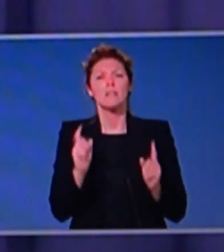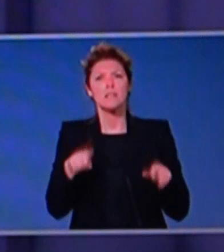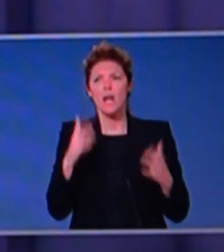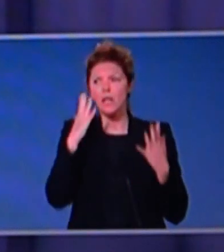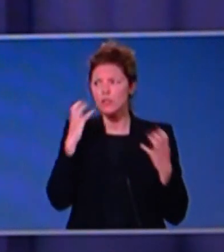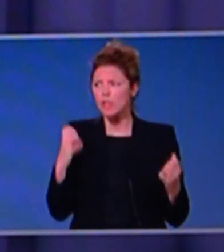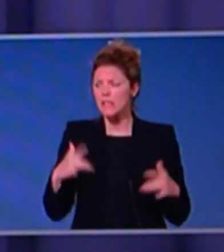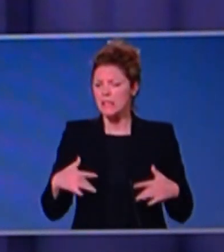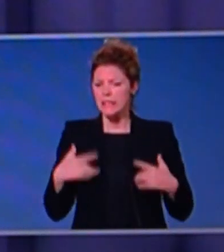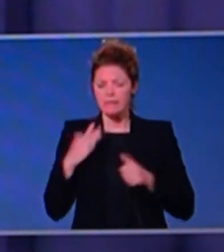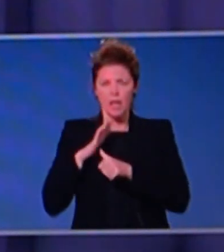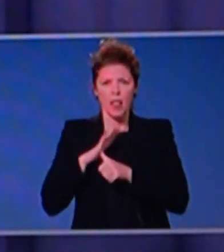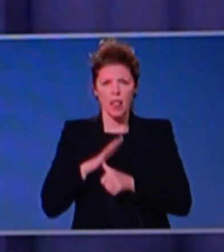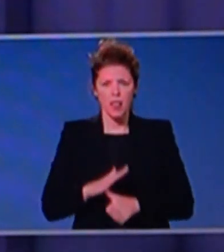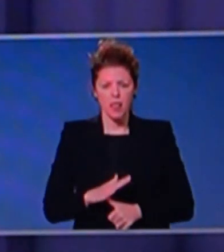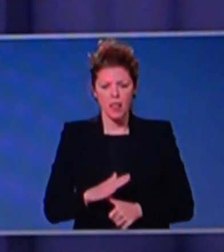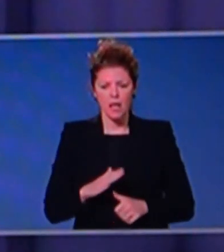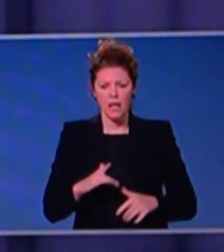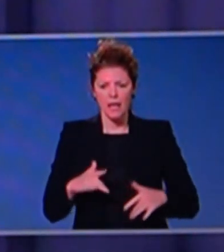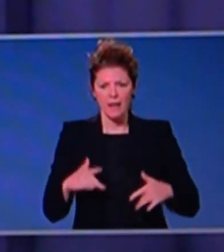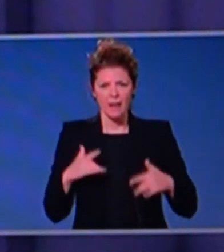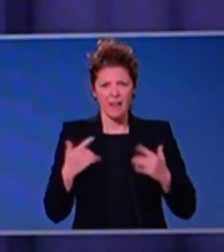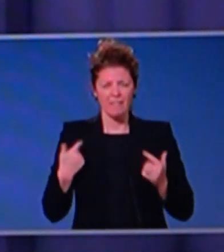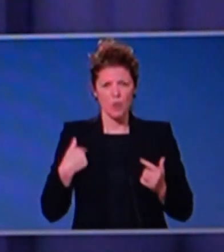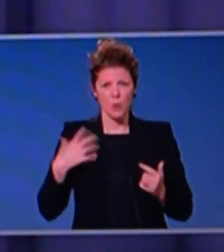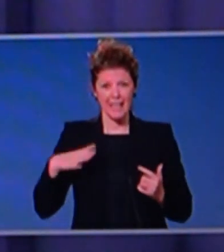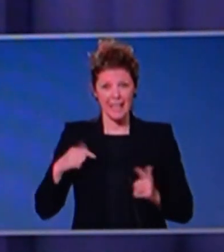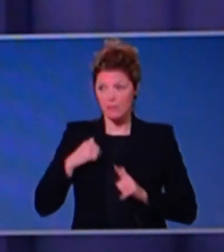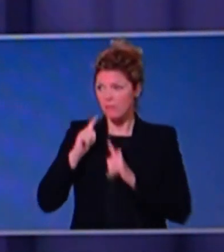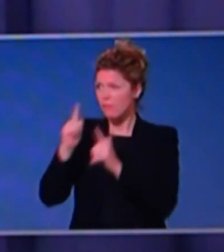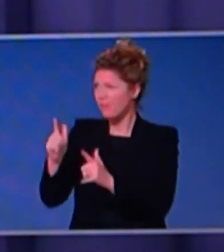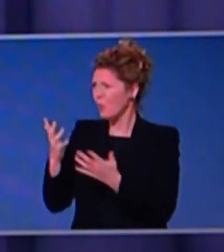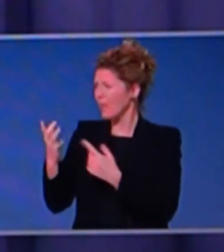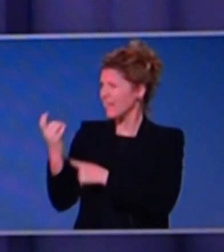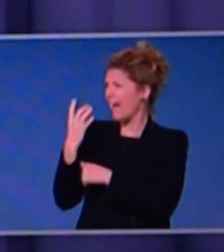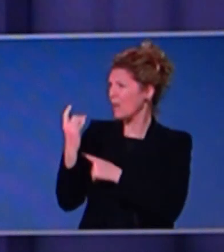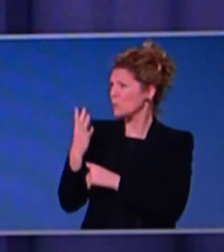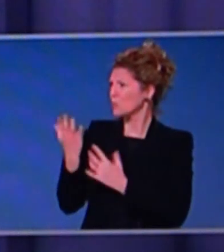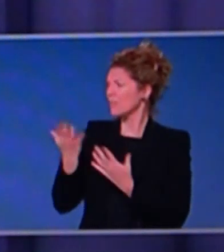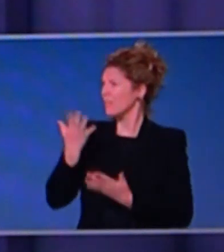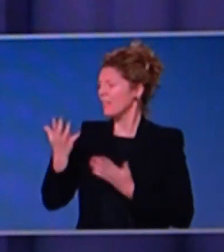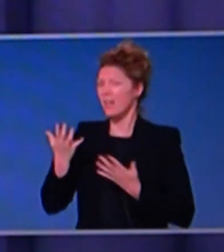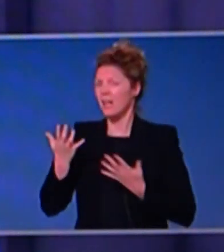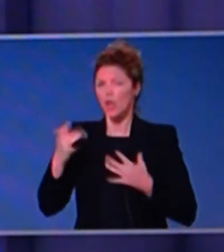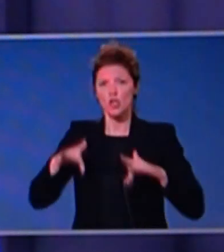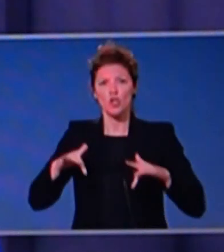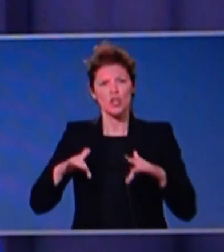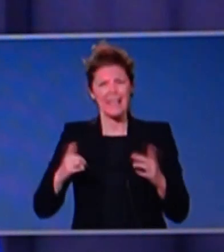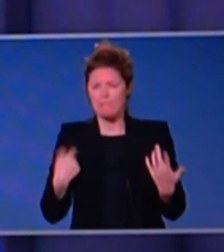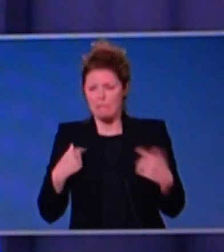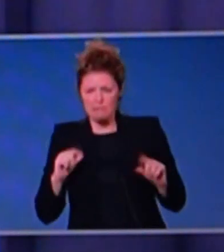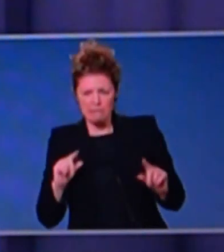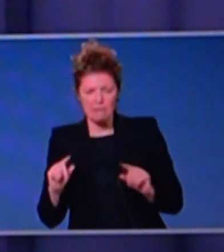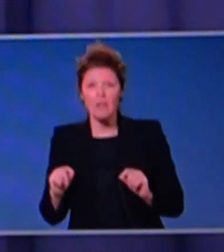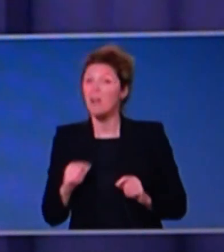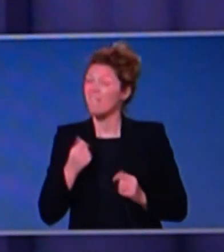mental well-being. We may not feel at this point in time we need the formal counselling support, but what can we do? And it's a great question, because I think that